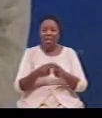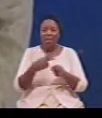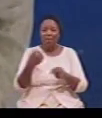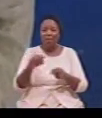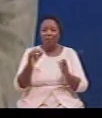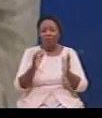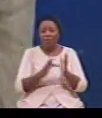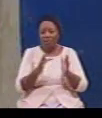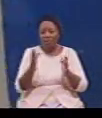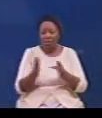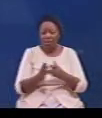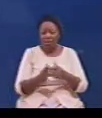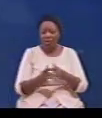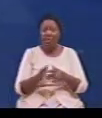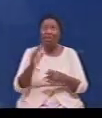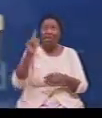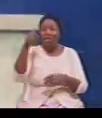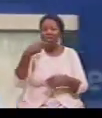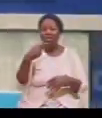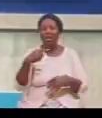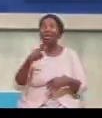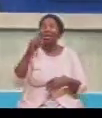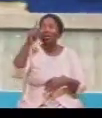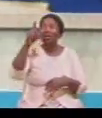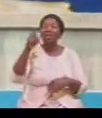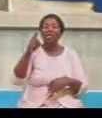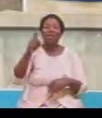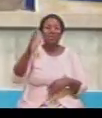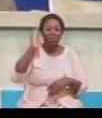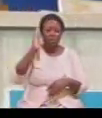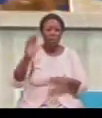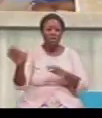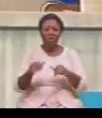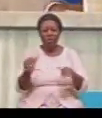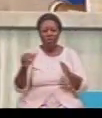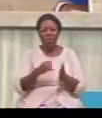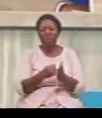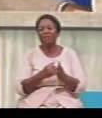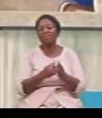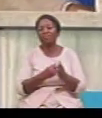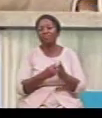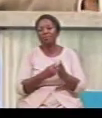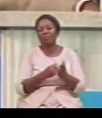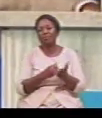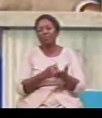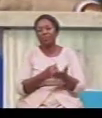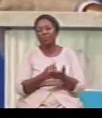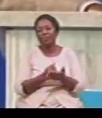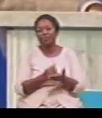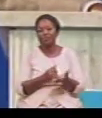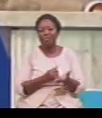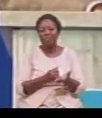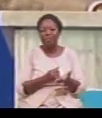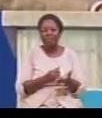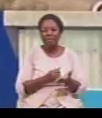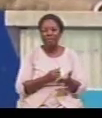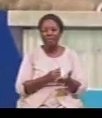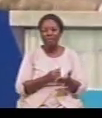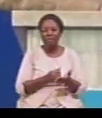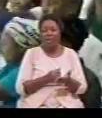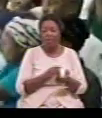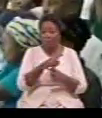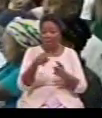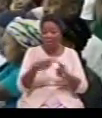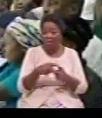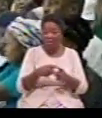of Jesus, he said he will do it. When will he do